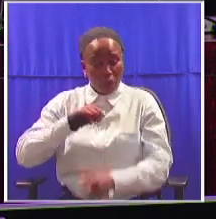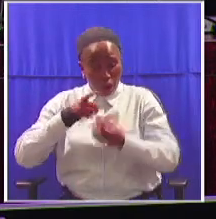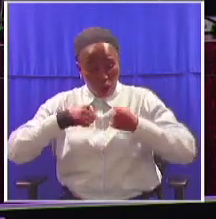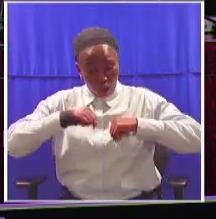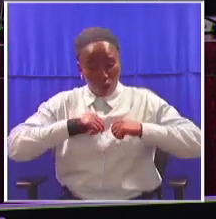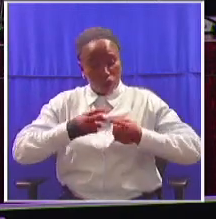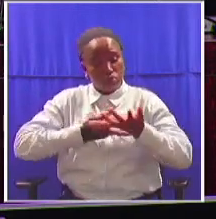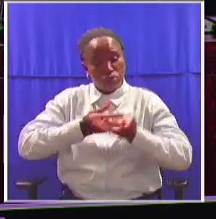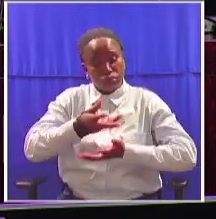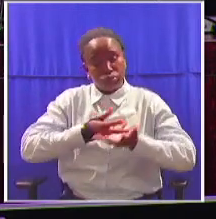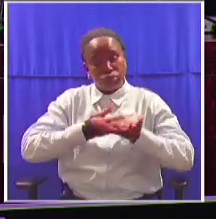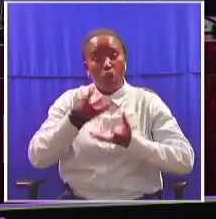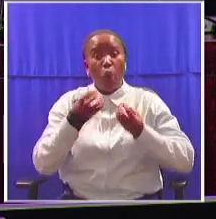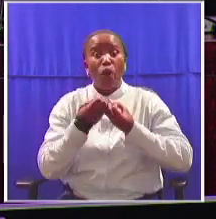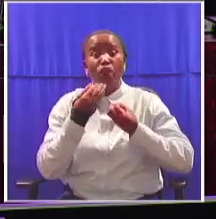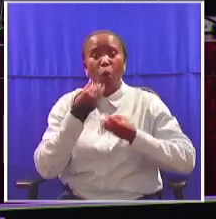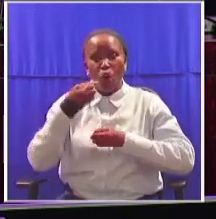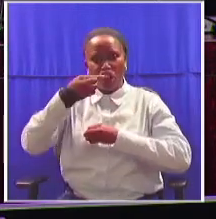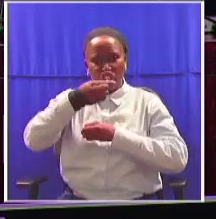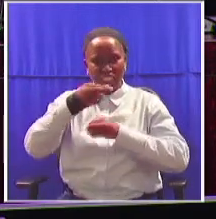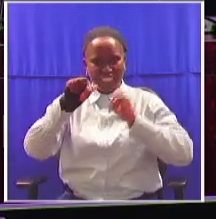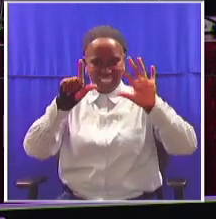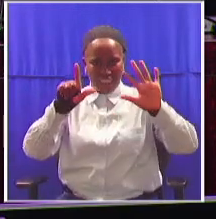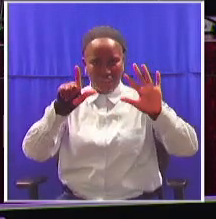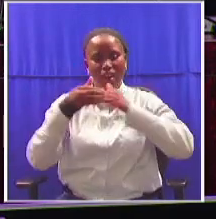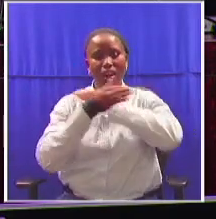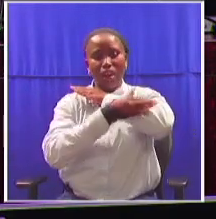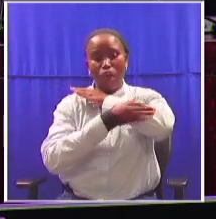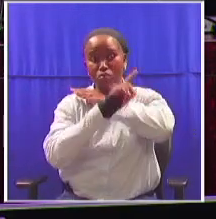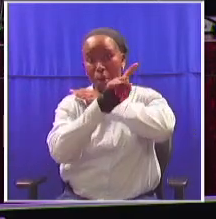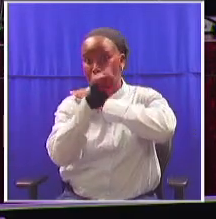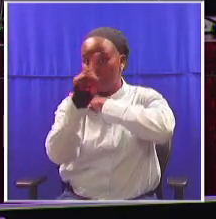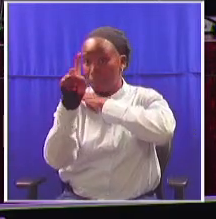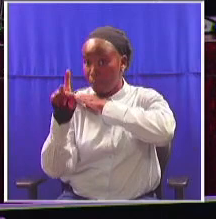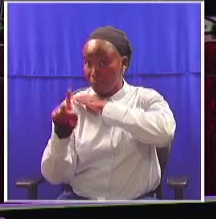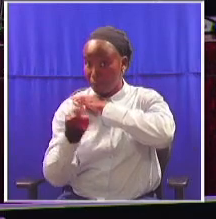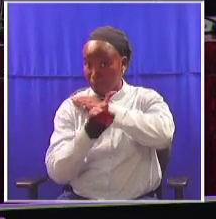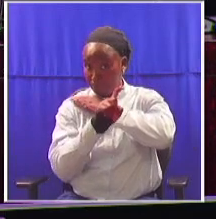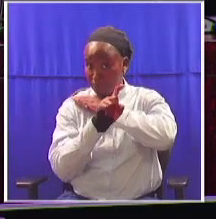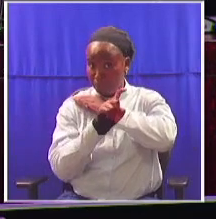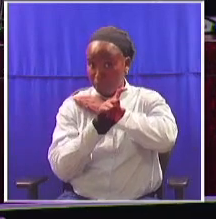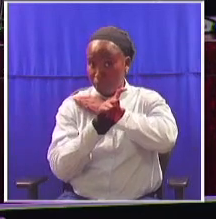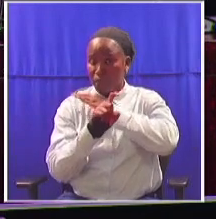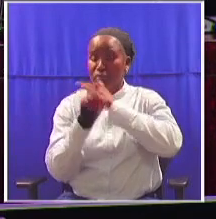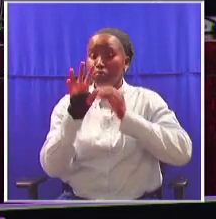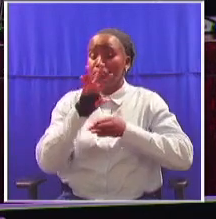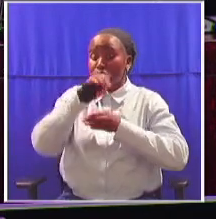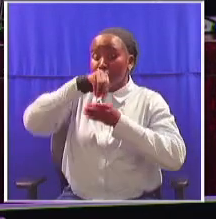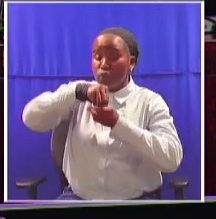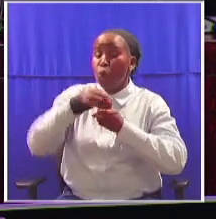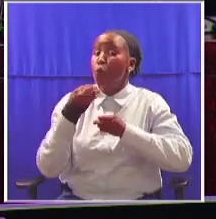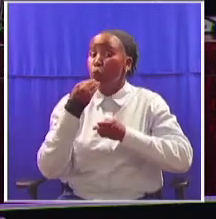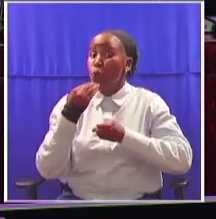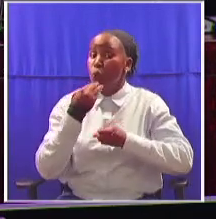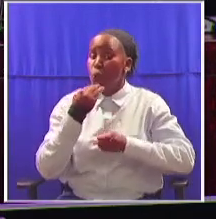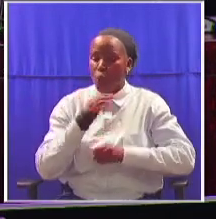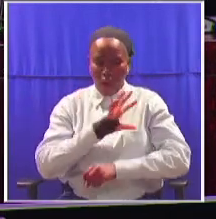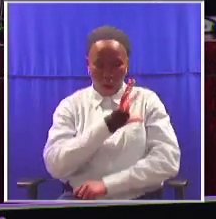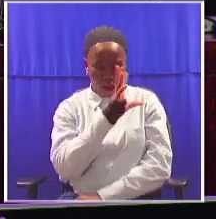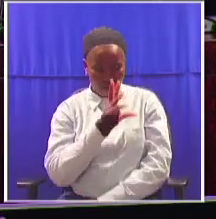a number of G7 countries, including our African sister